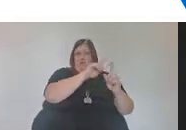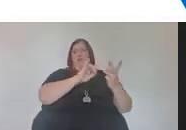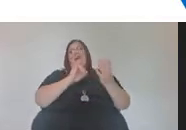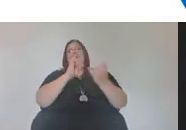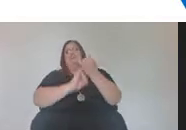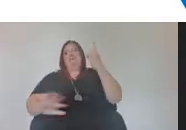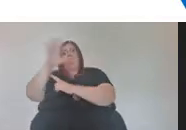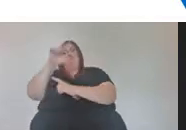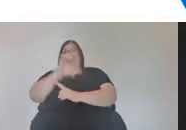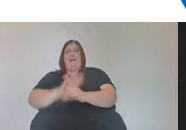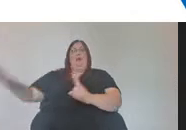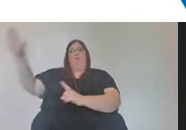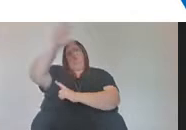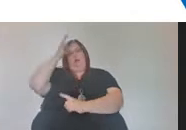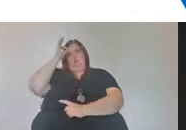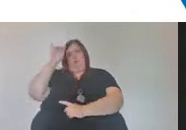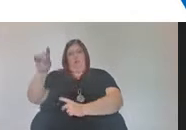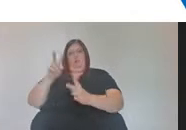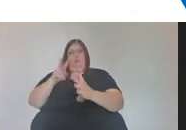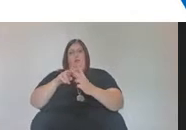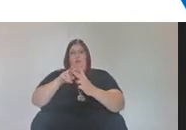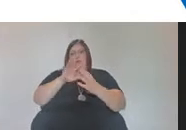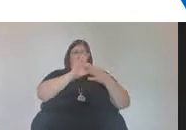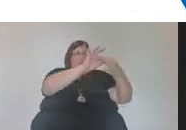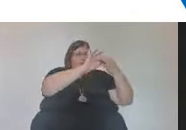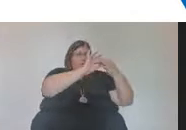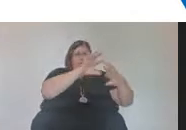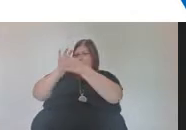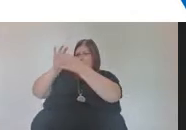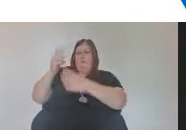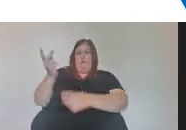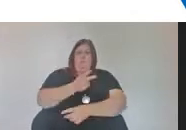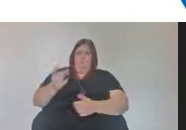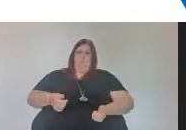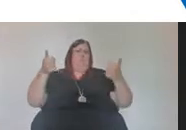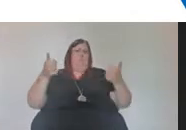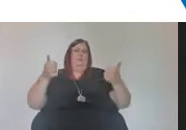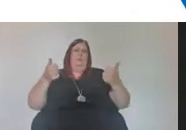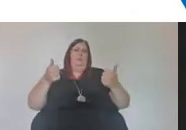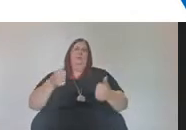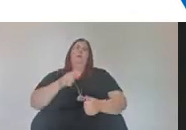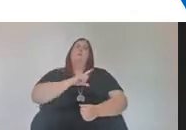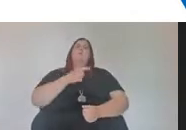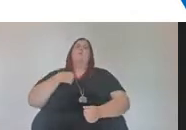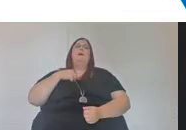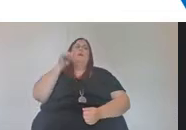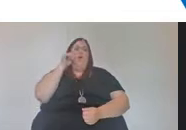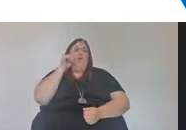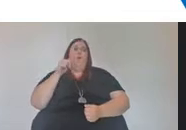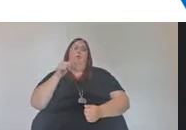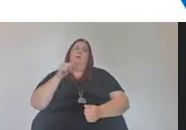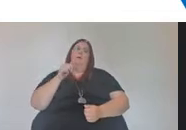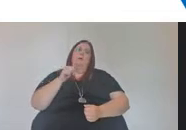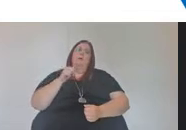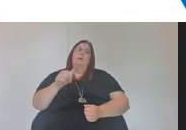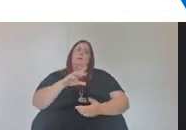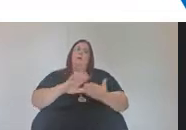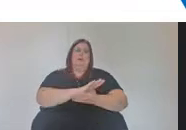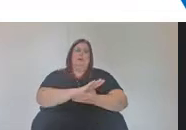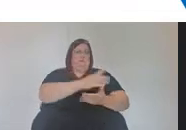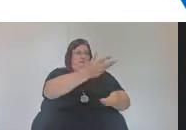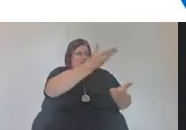Staffordshire County Council, and we have great engagement from both of them. I think this is because we all recognise that this must herald a different way